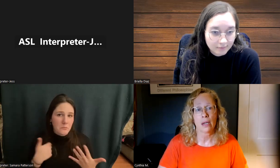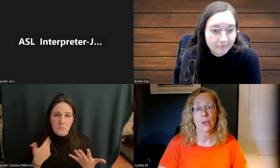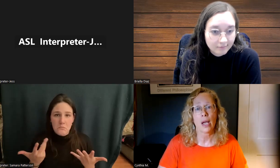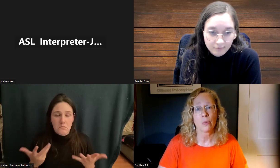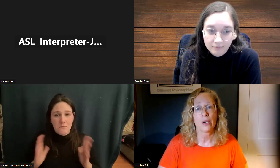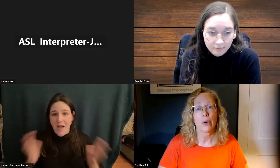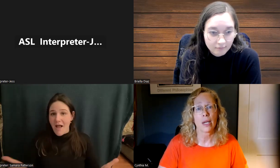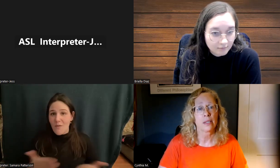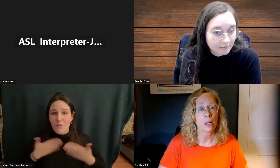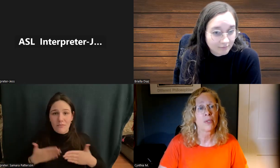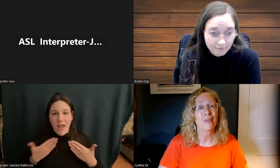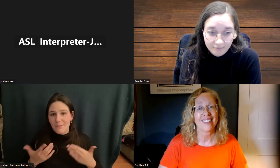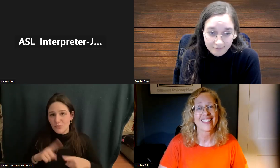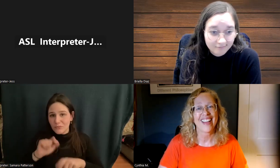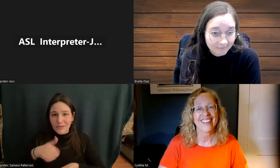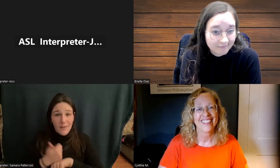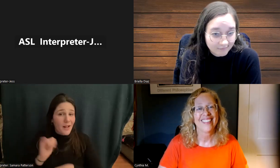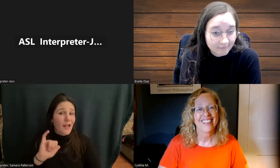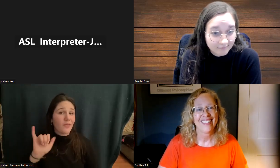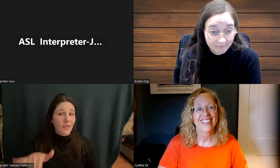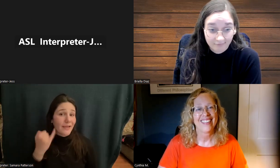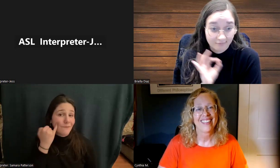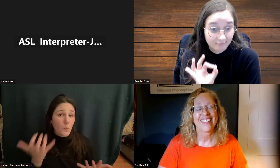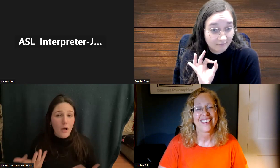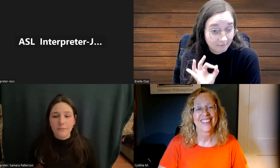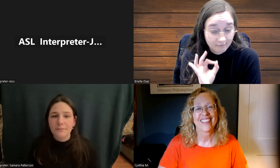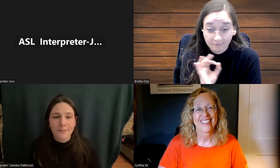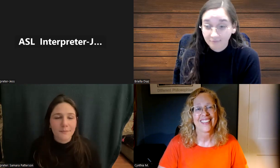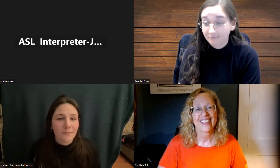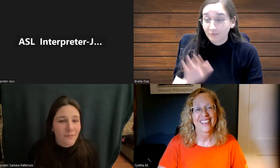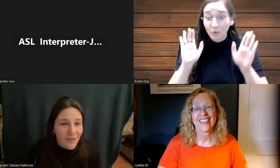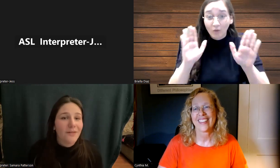do that if you guys want to try and set up something like that.